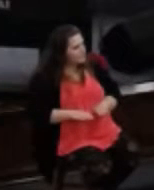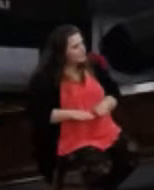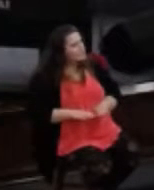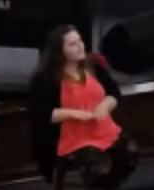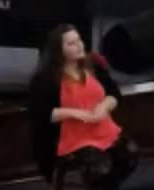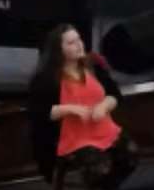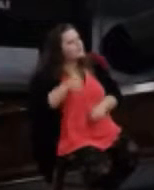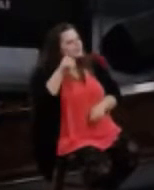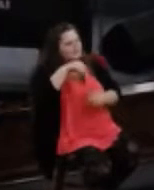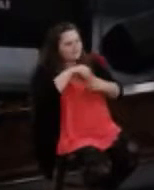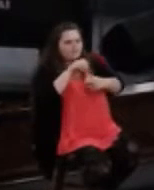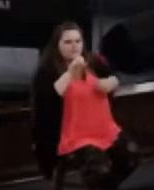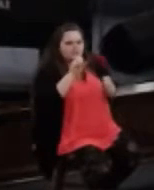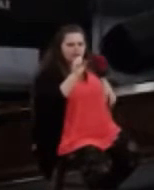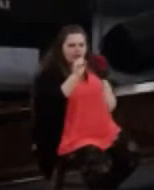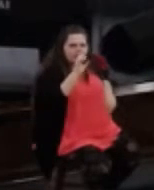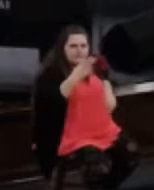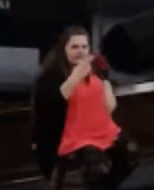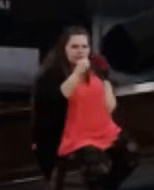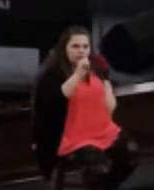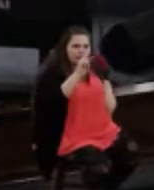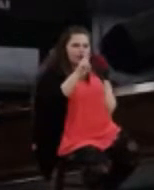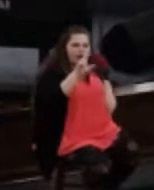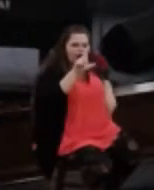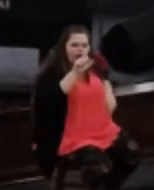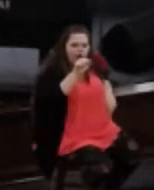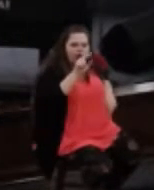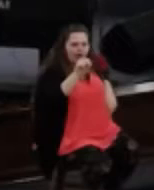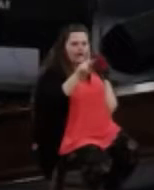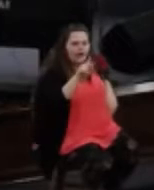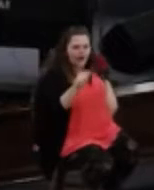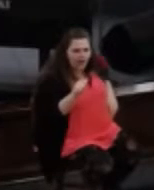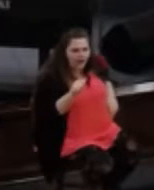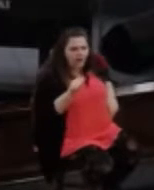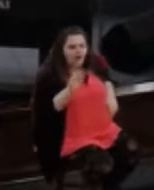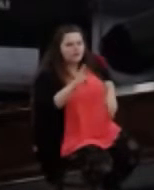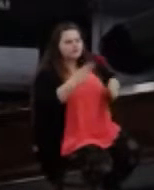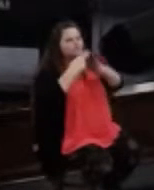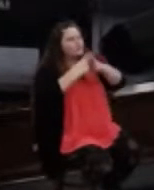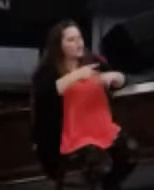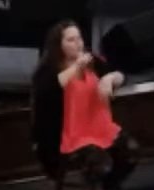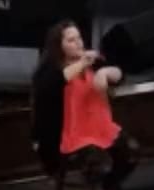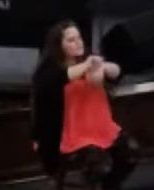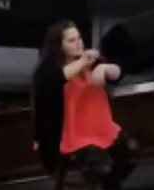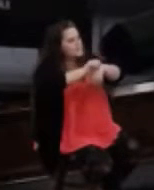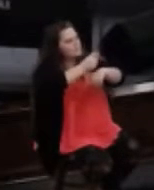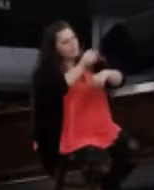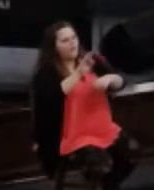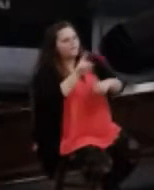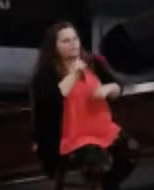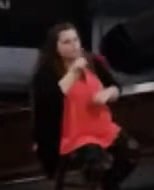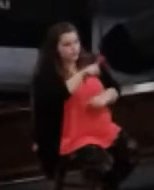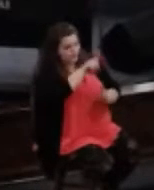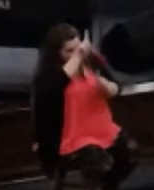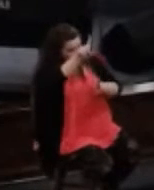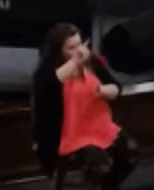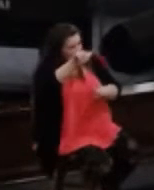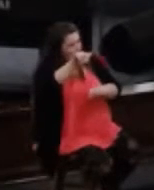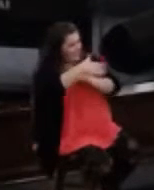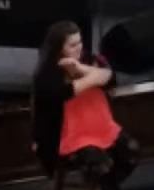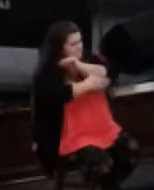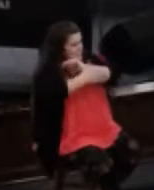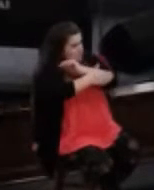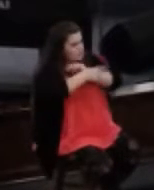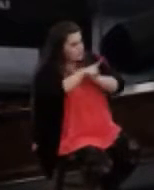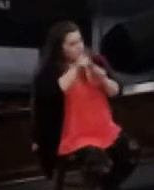Sri Lanka in a place called the Temple of the Tooth. If you go to Sri Lanka today and you visit the